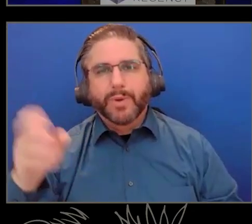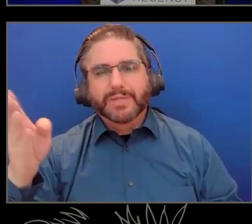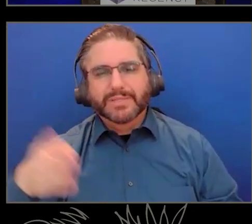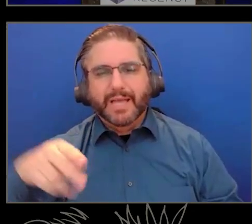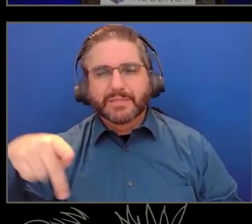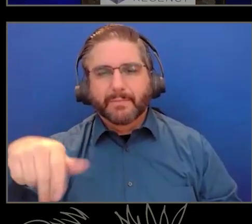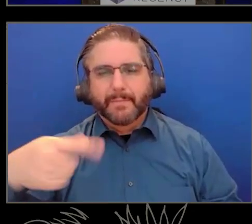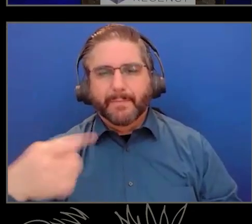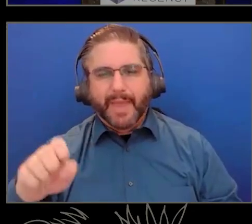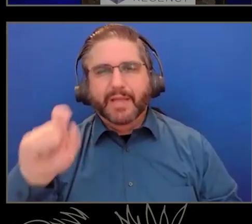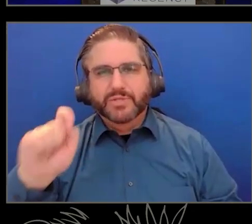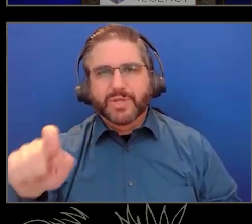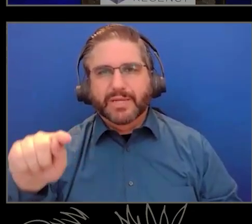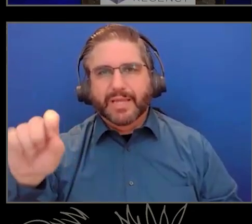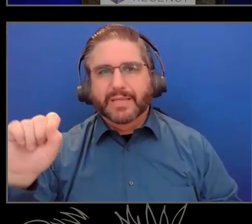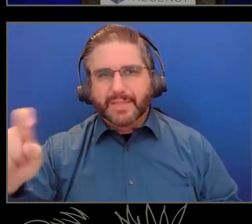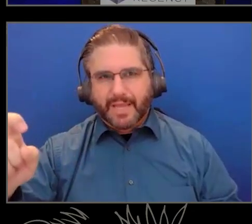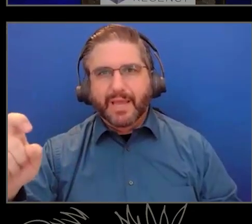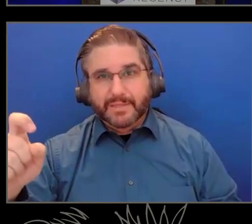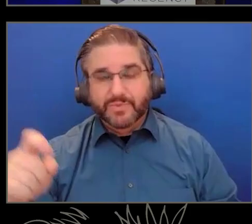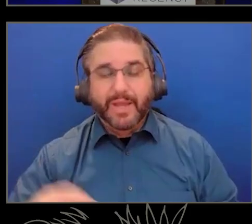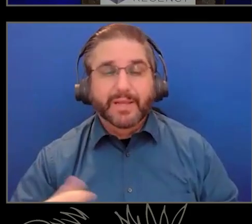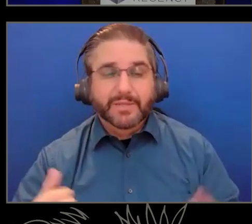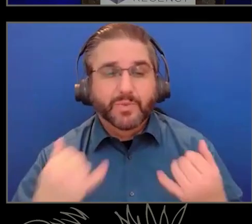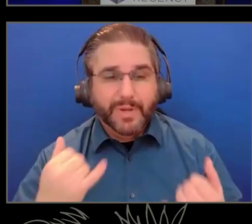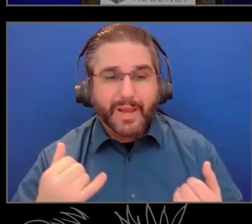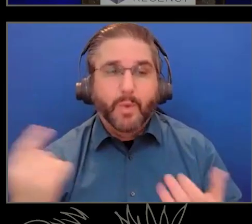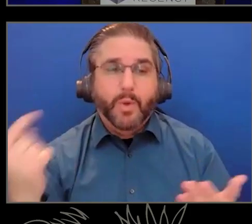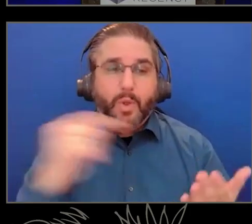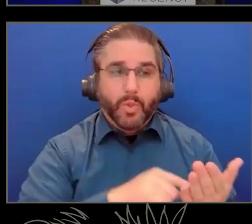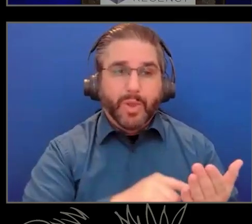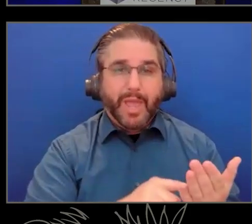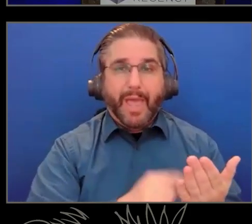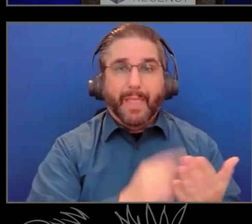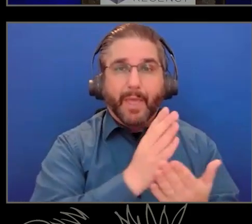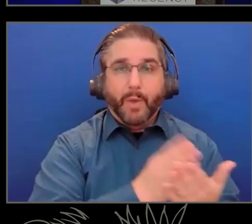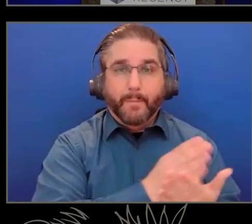components/page.tsx. And so now we can go to the component page.